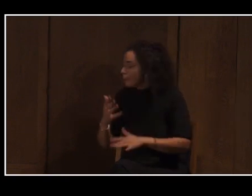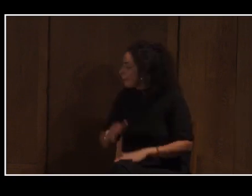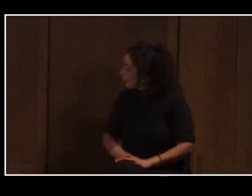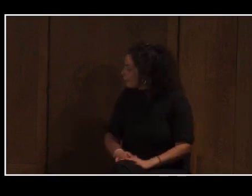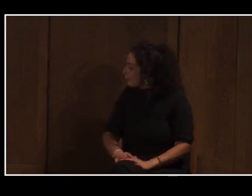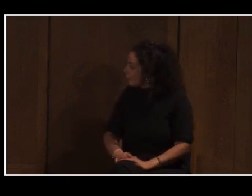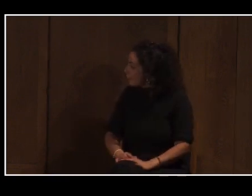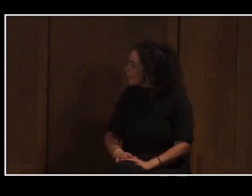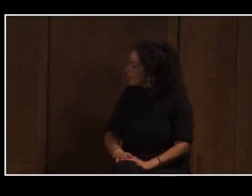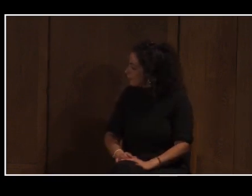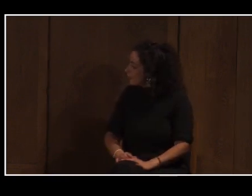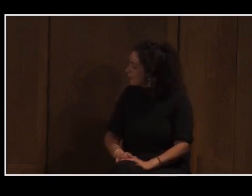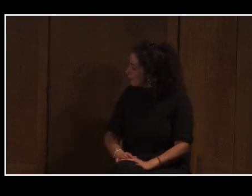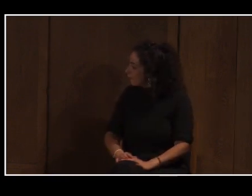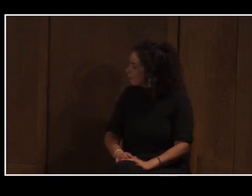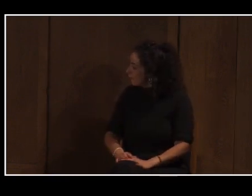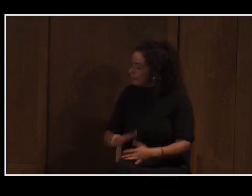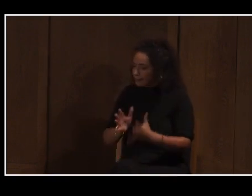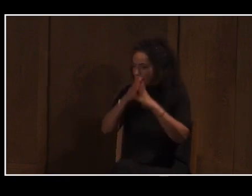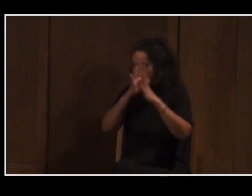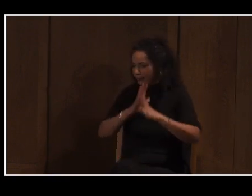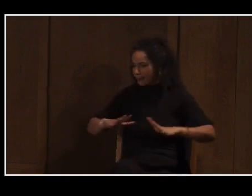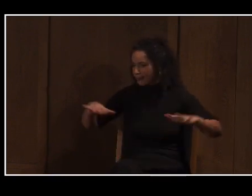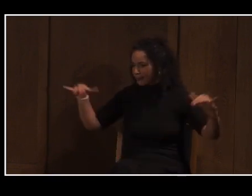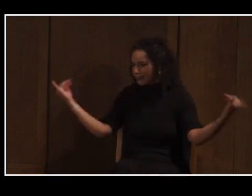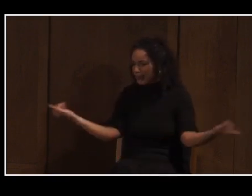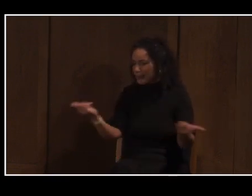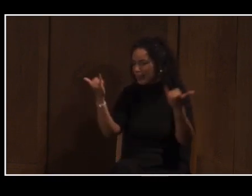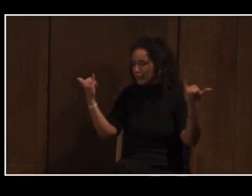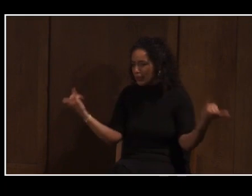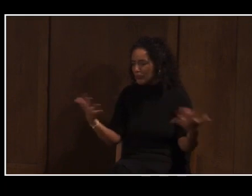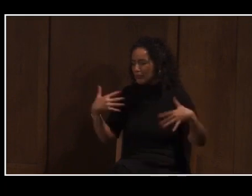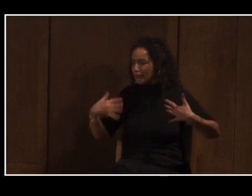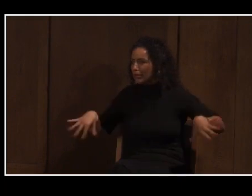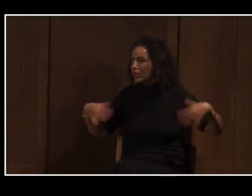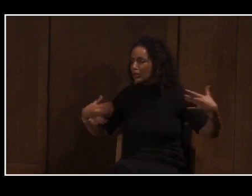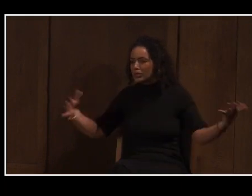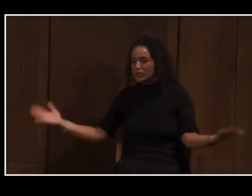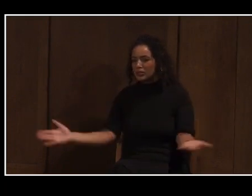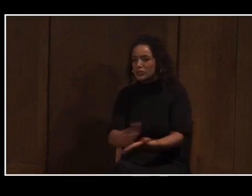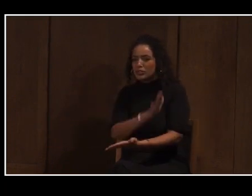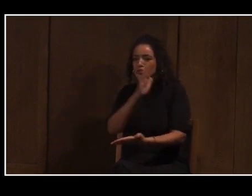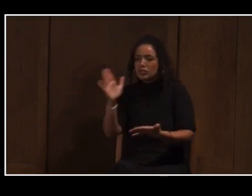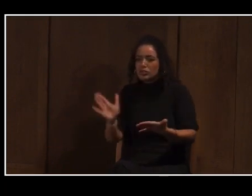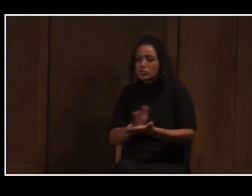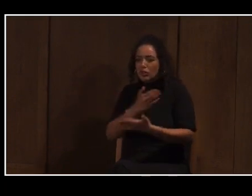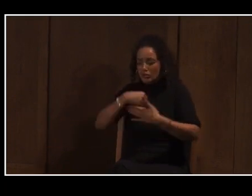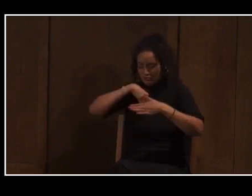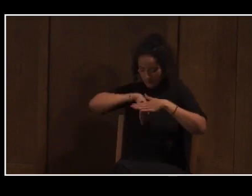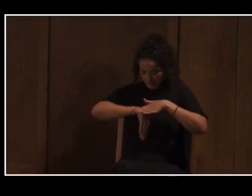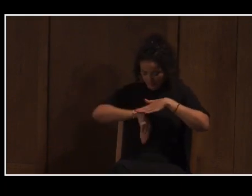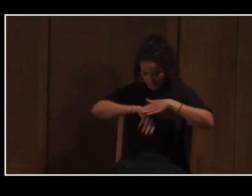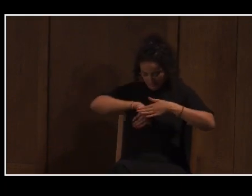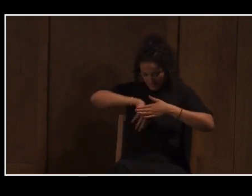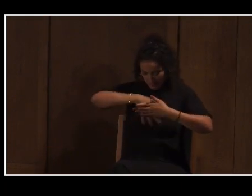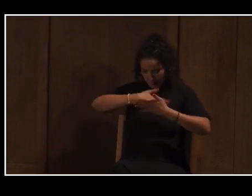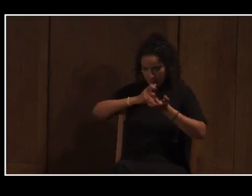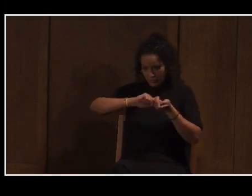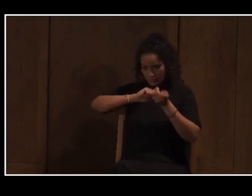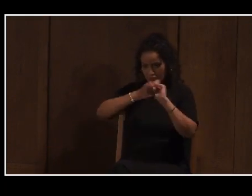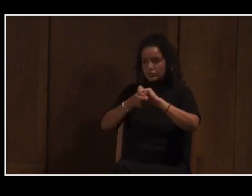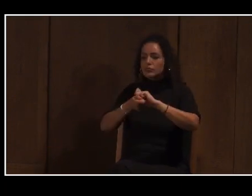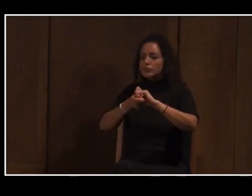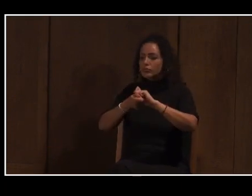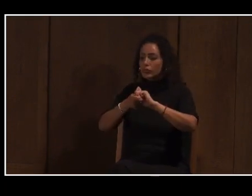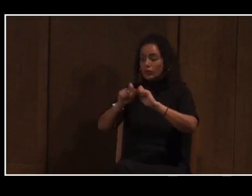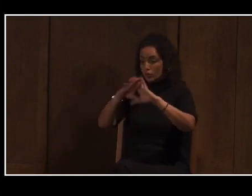the pains, but I also think that there's a big celebration and a big joy that comes from the capacity of transmutation. And I think that the world is